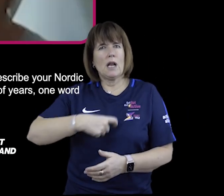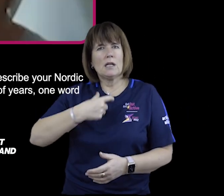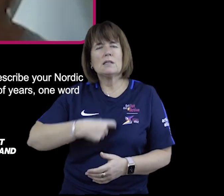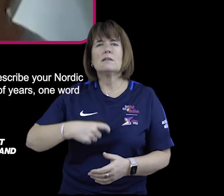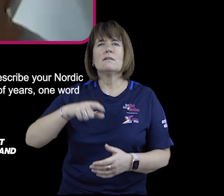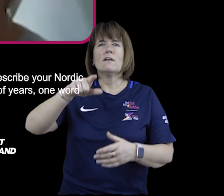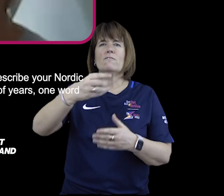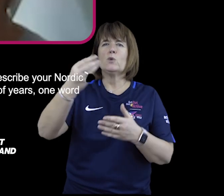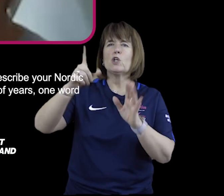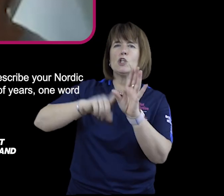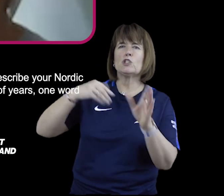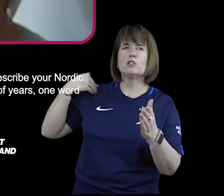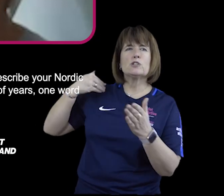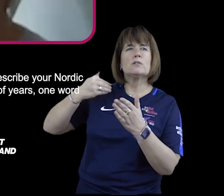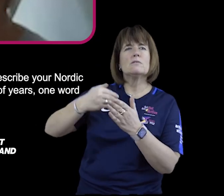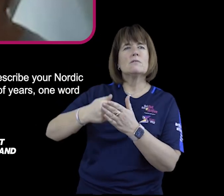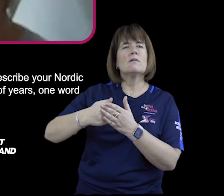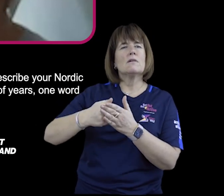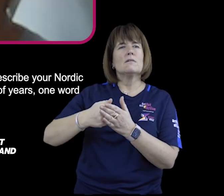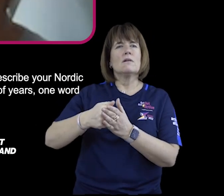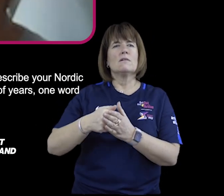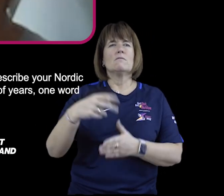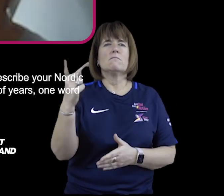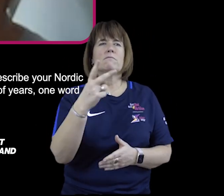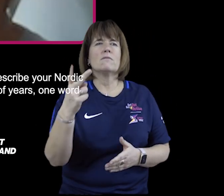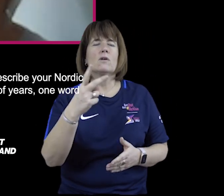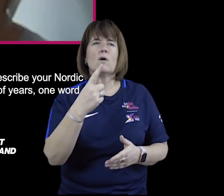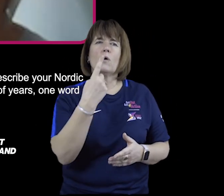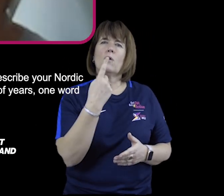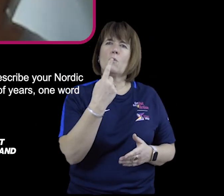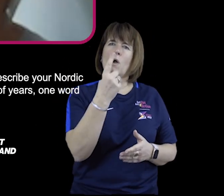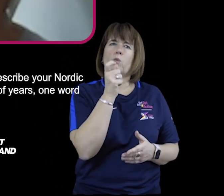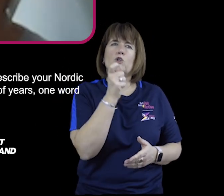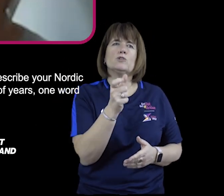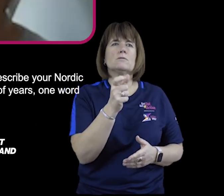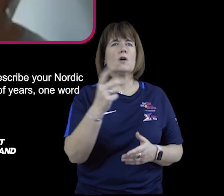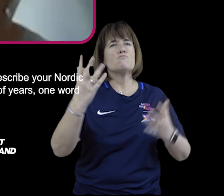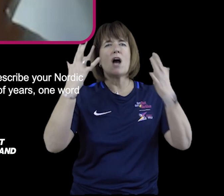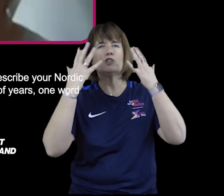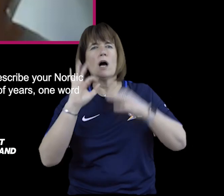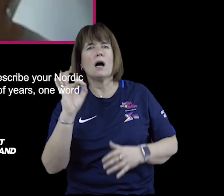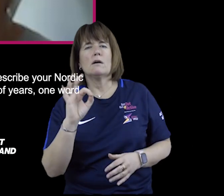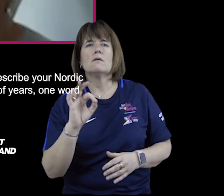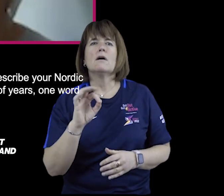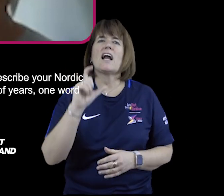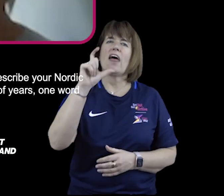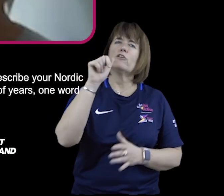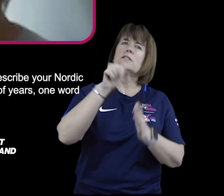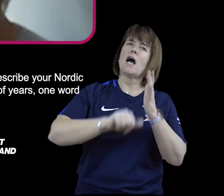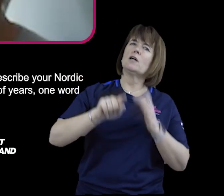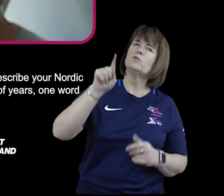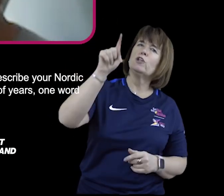your personal journey in terms of, the last couple of years. One word from you both, no